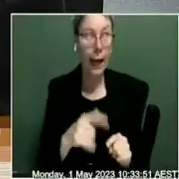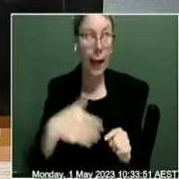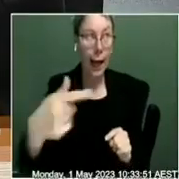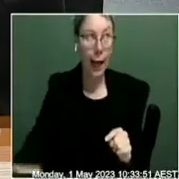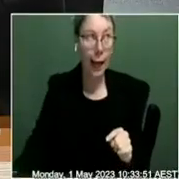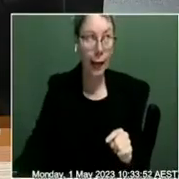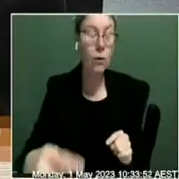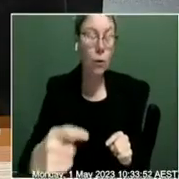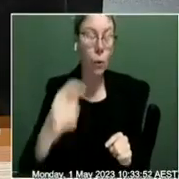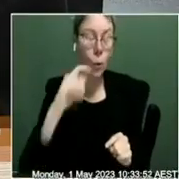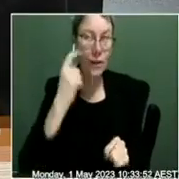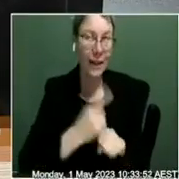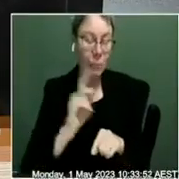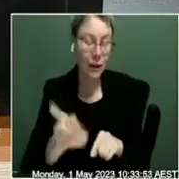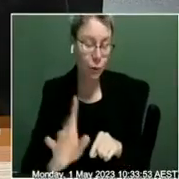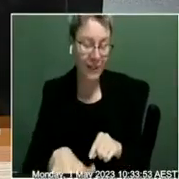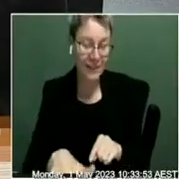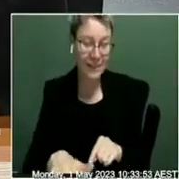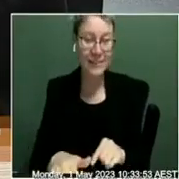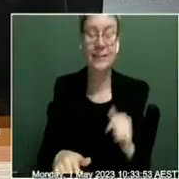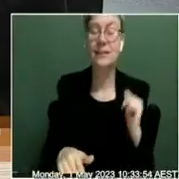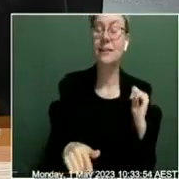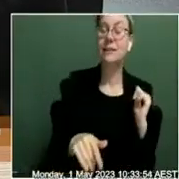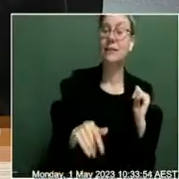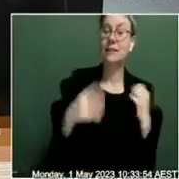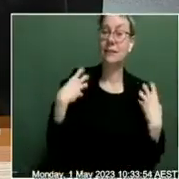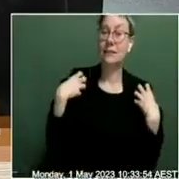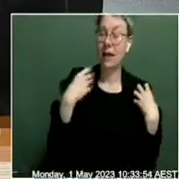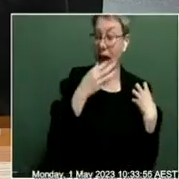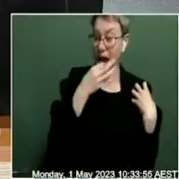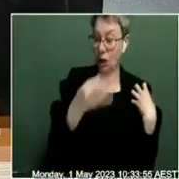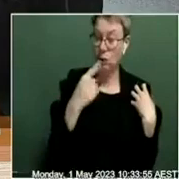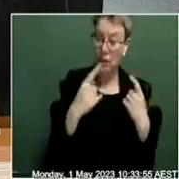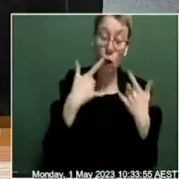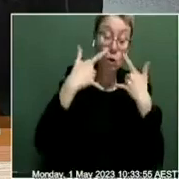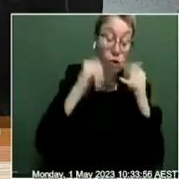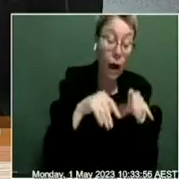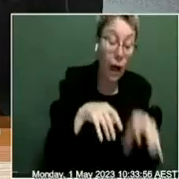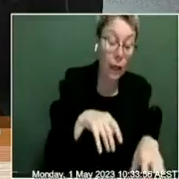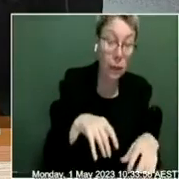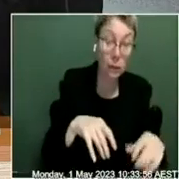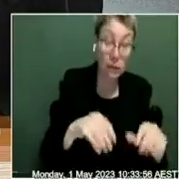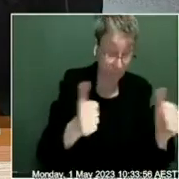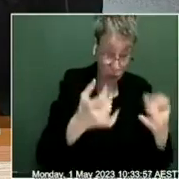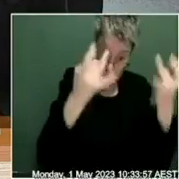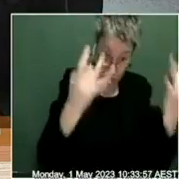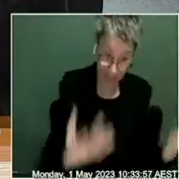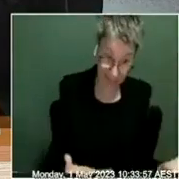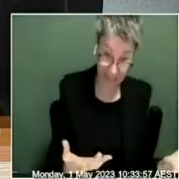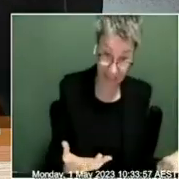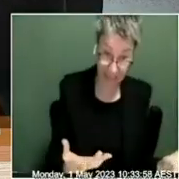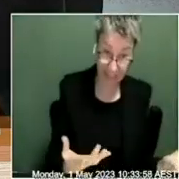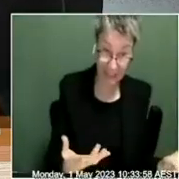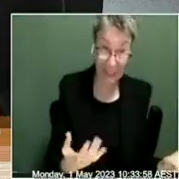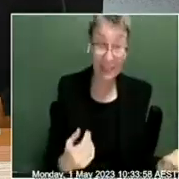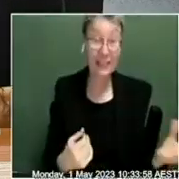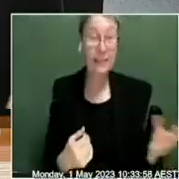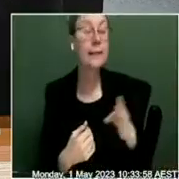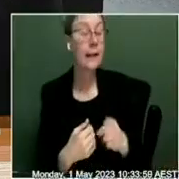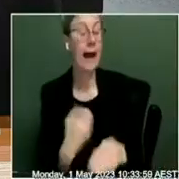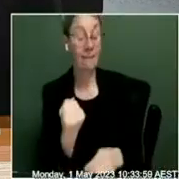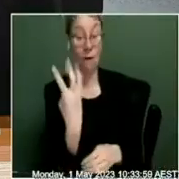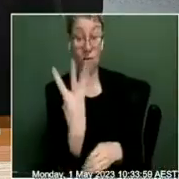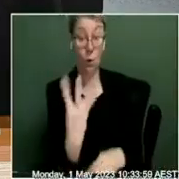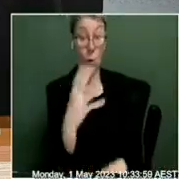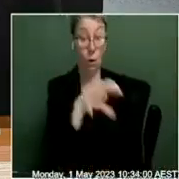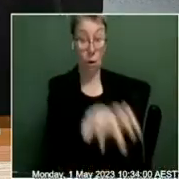four trial sites are operational. So there's one trial site in Yarra, which is based in quite near here in Gertrude Street. There's one in Greater